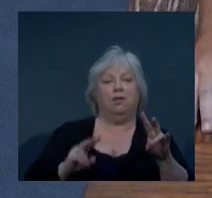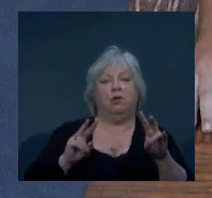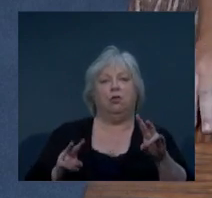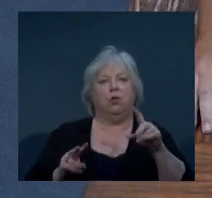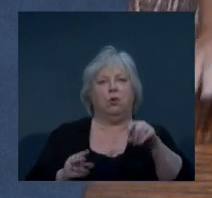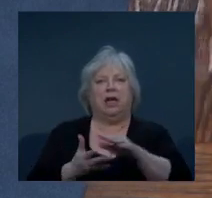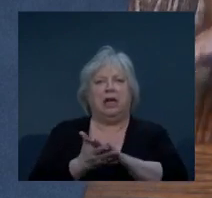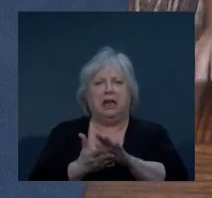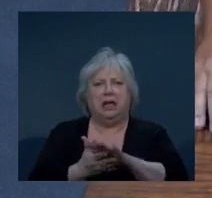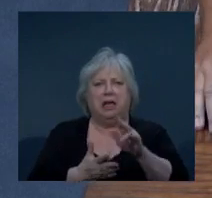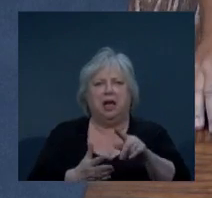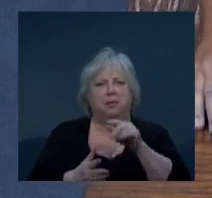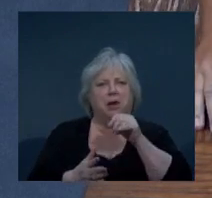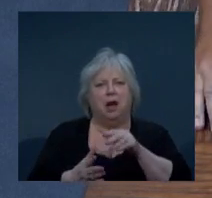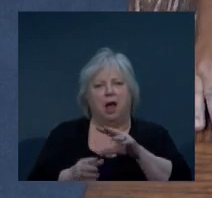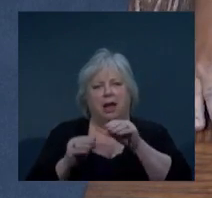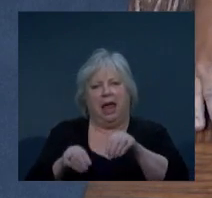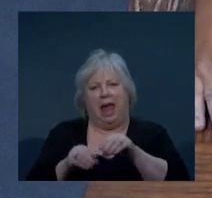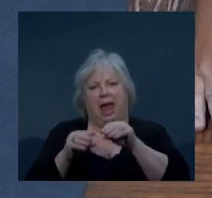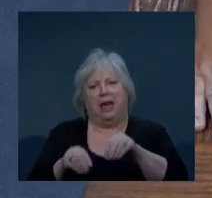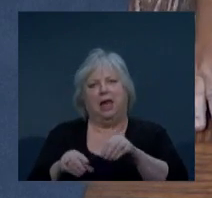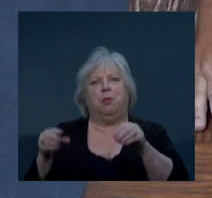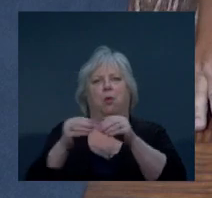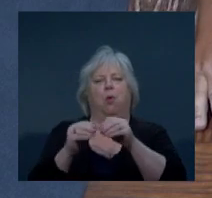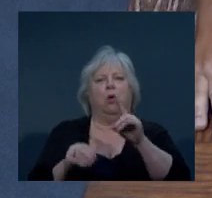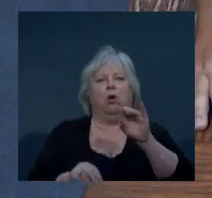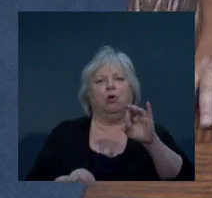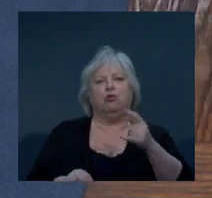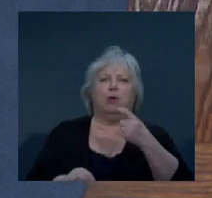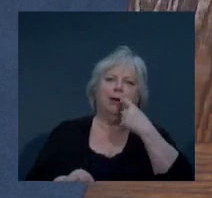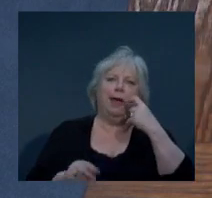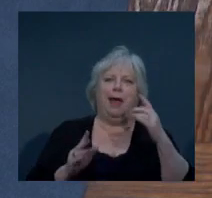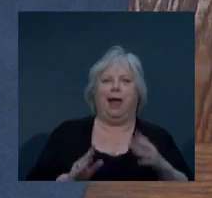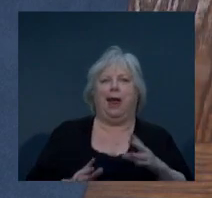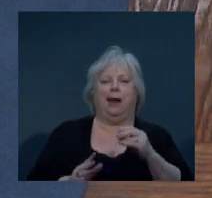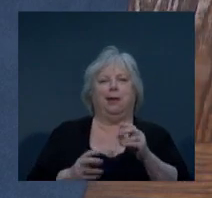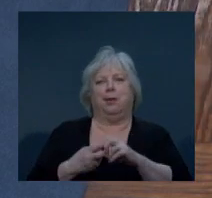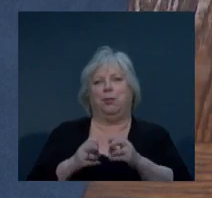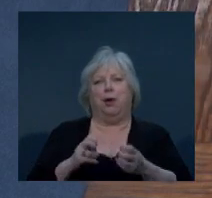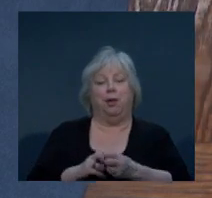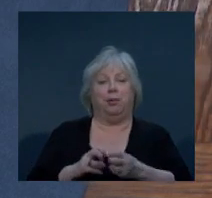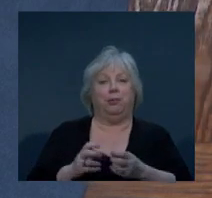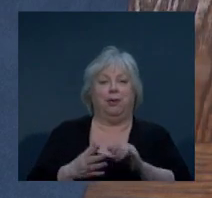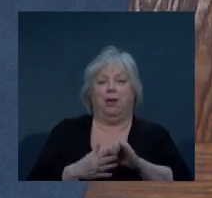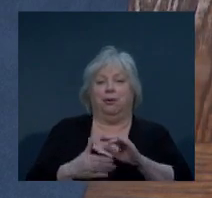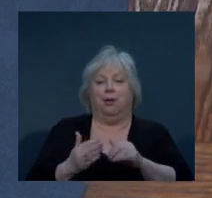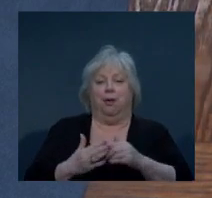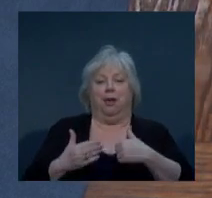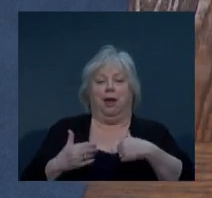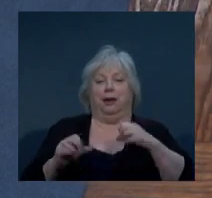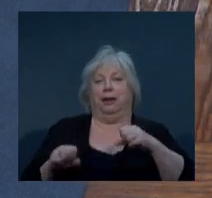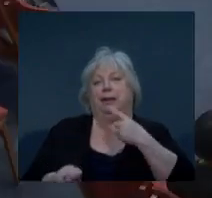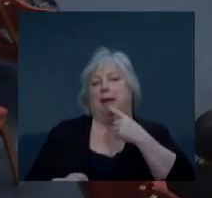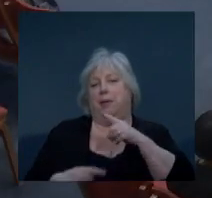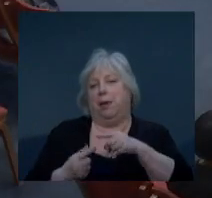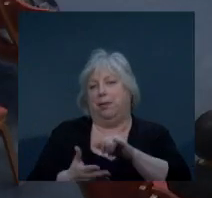need cleanup, not adding more drug addicts and problems of that nature. And that's all I got to say on